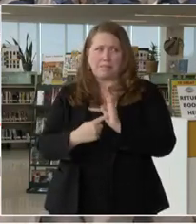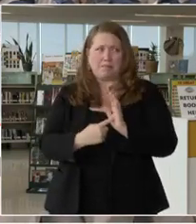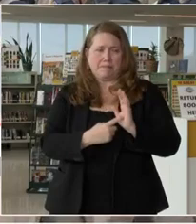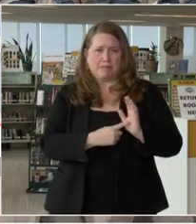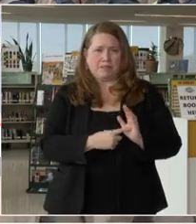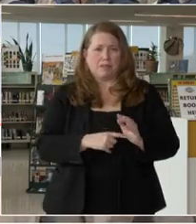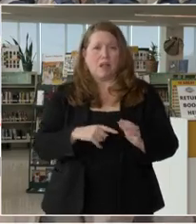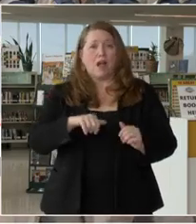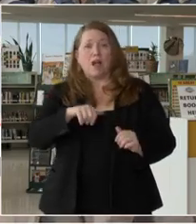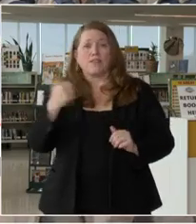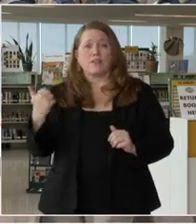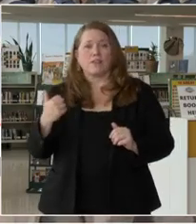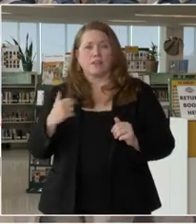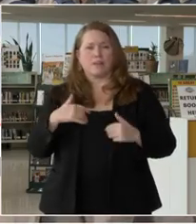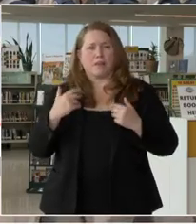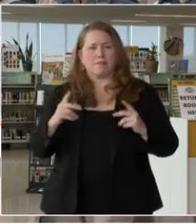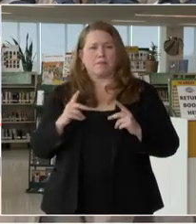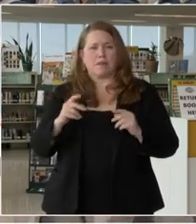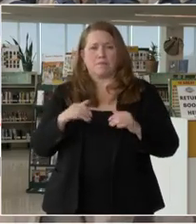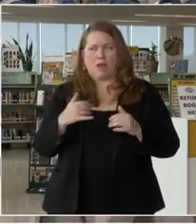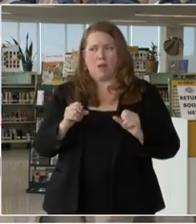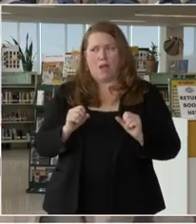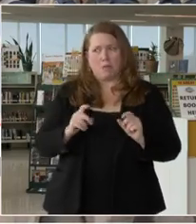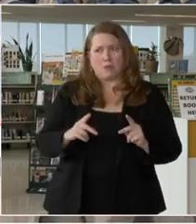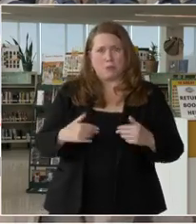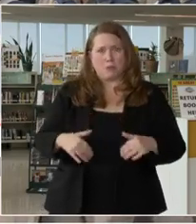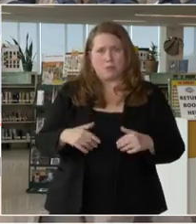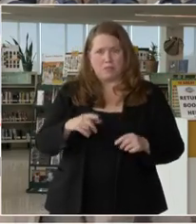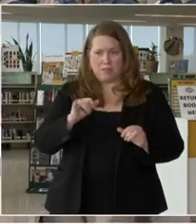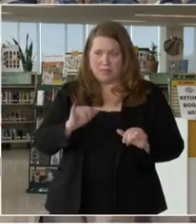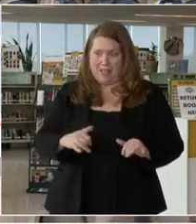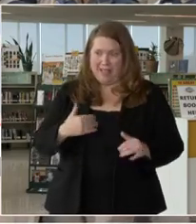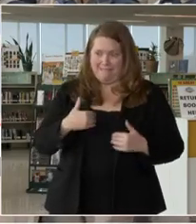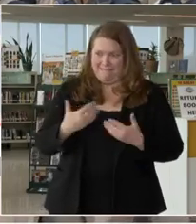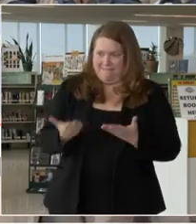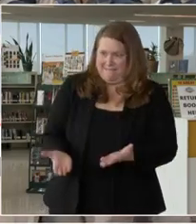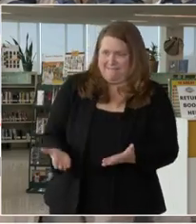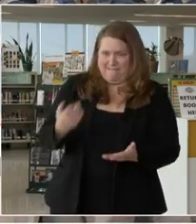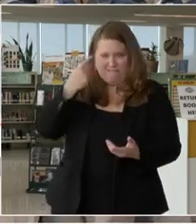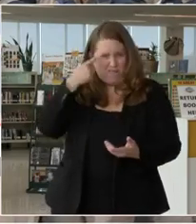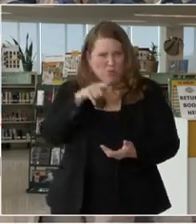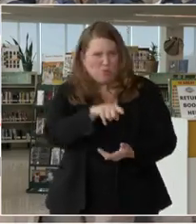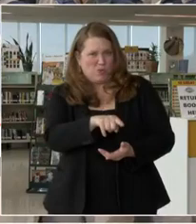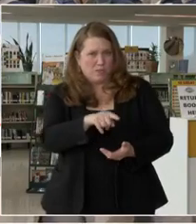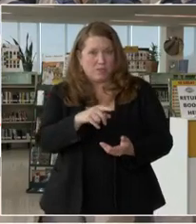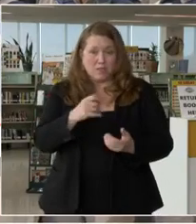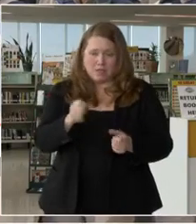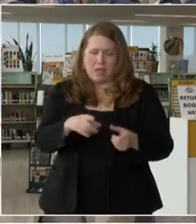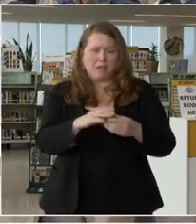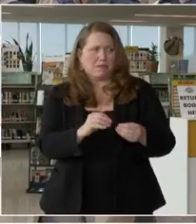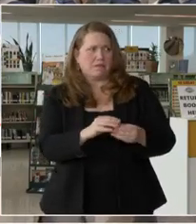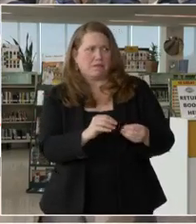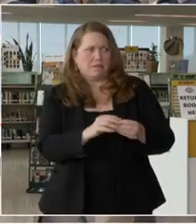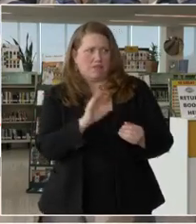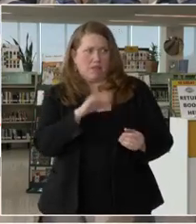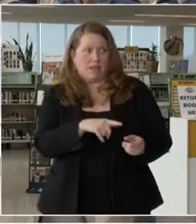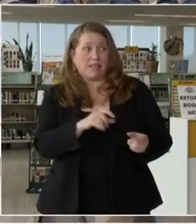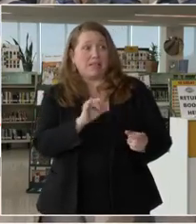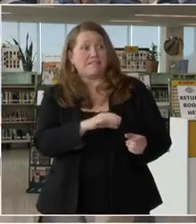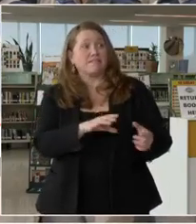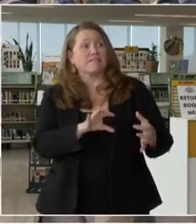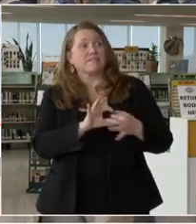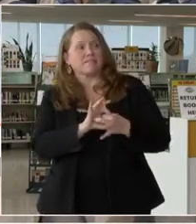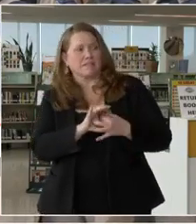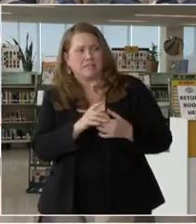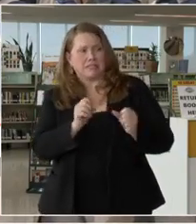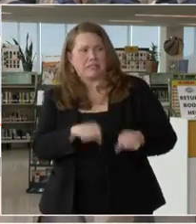young person about the opportunities that exist for you. And that young person is going to tell somebody, and that young person is going to tell somebody, and other people